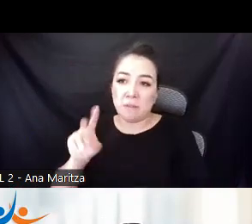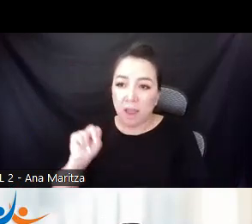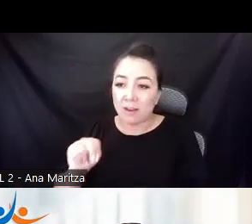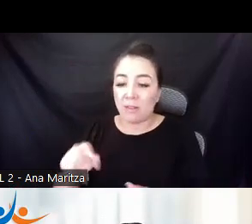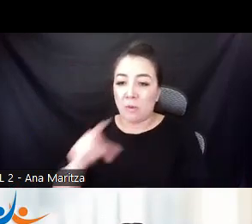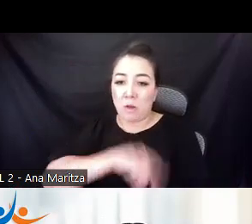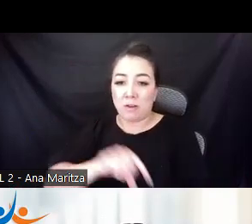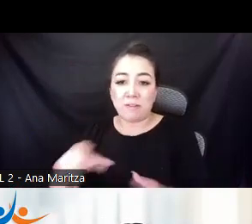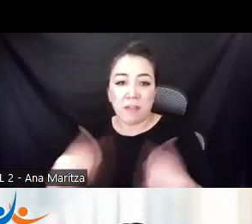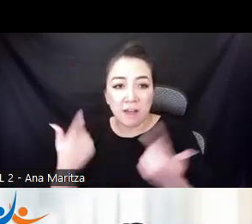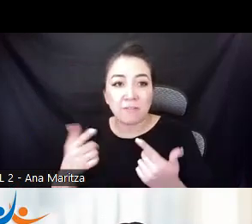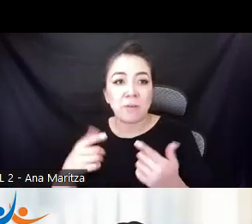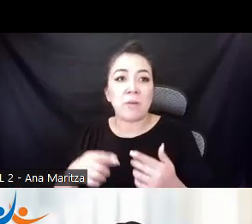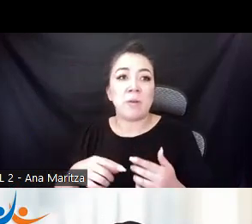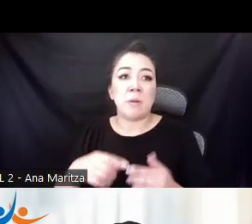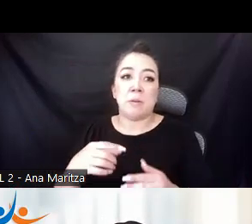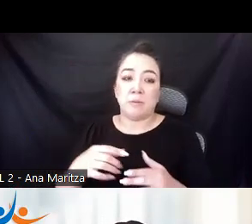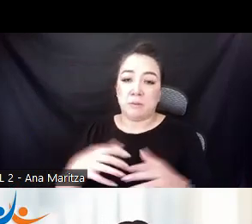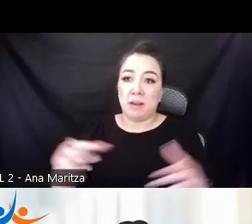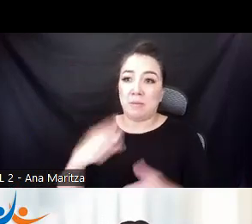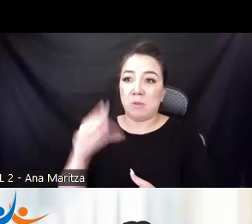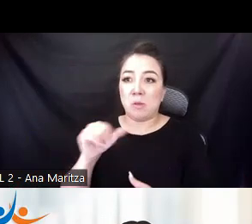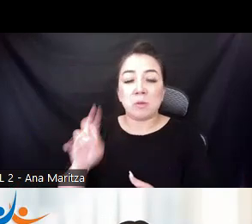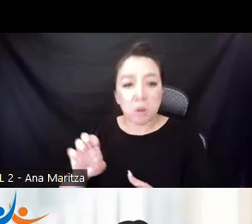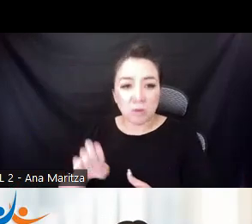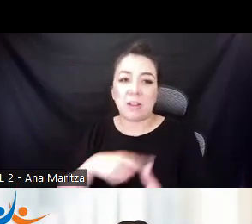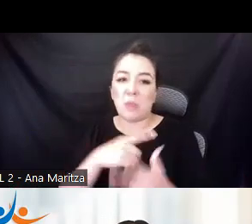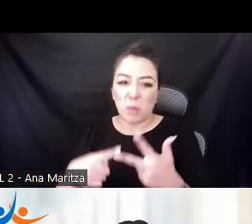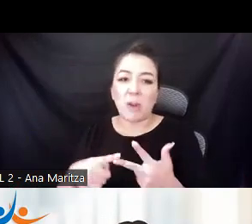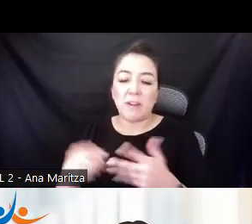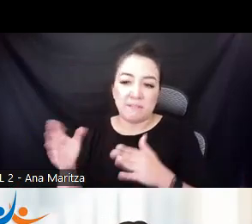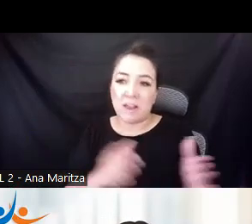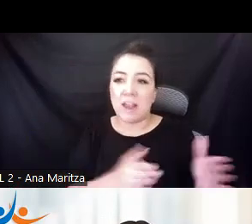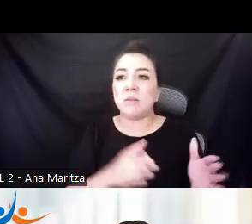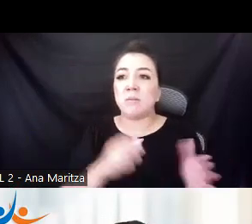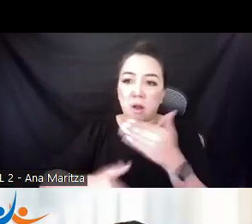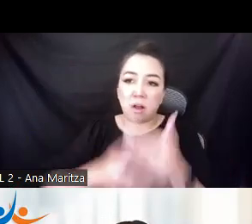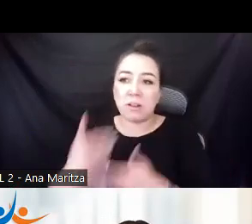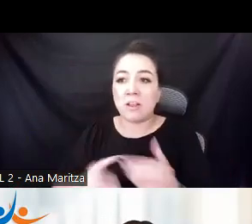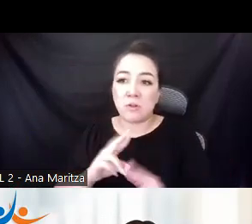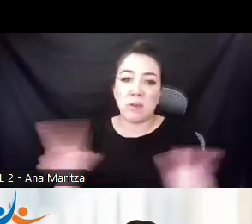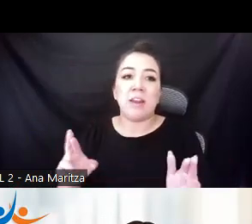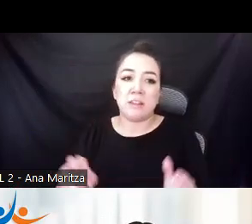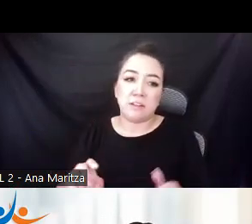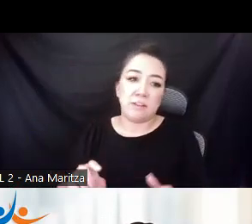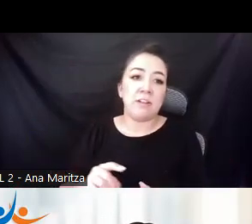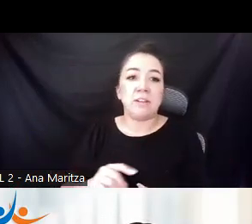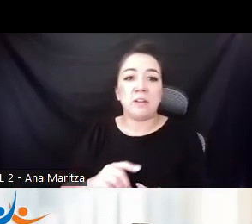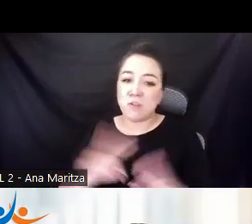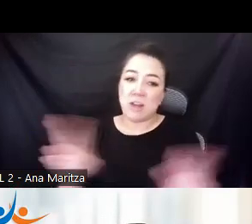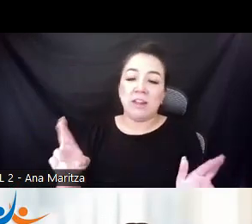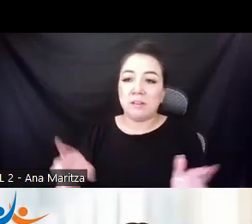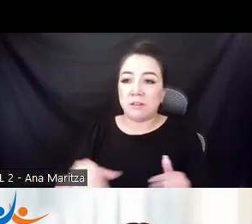Becoming a Blue Zones community is a 3-phase process, and the readiness assessment is the first step. So the